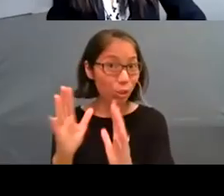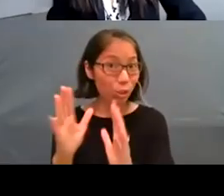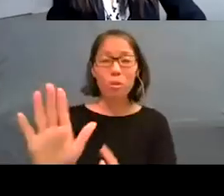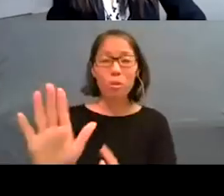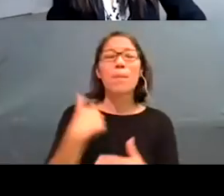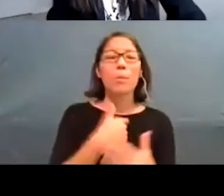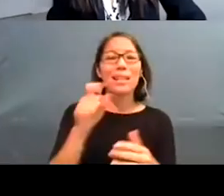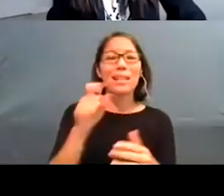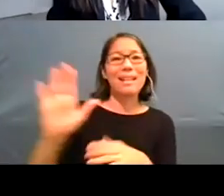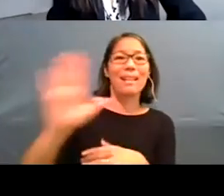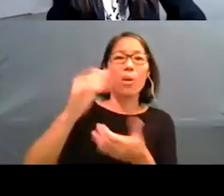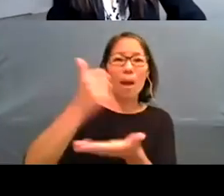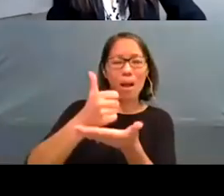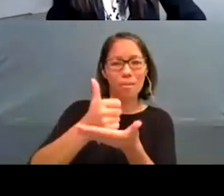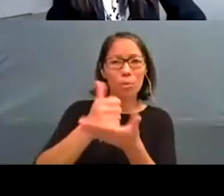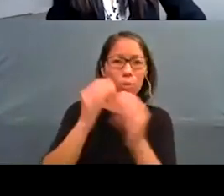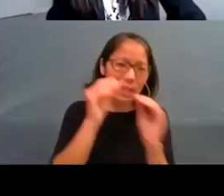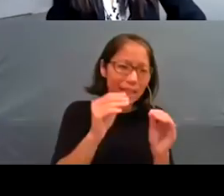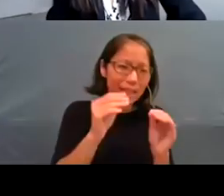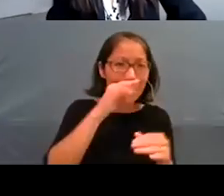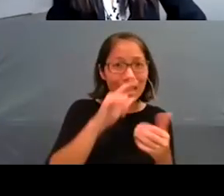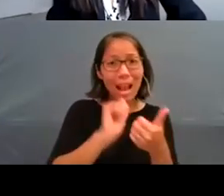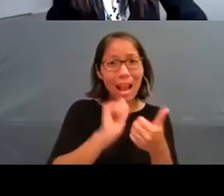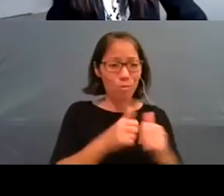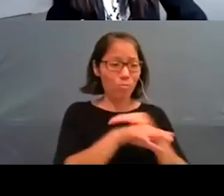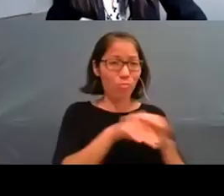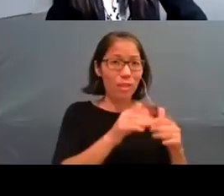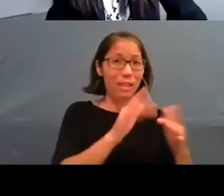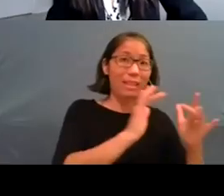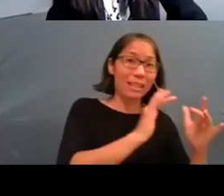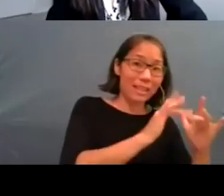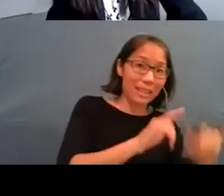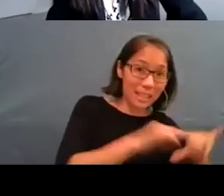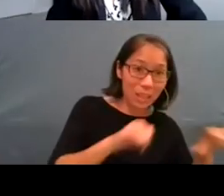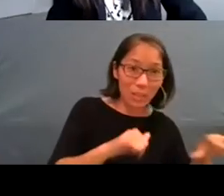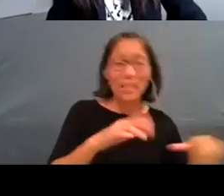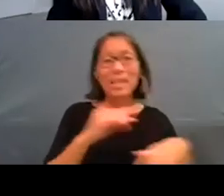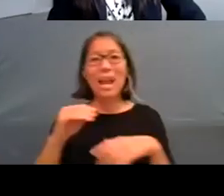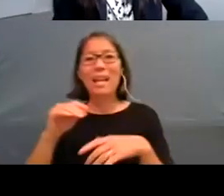kiddos how to access the synchronous and asynchronous virtual learning.